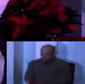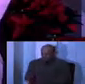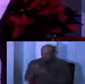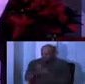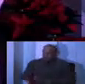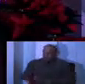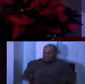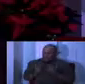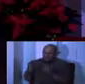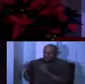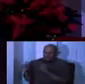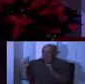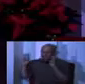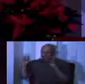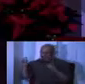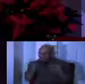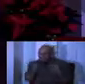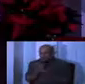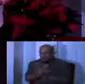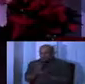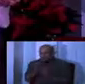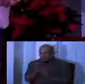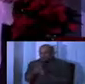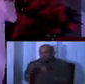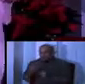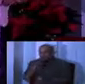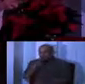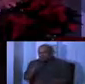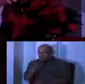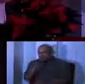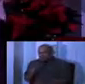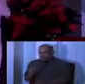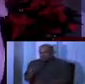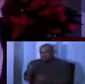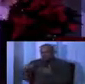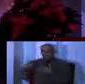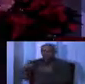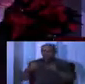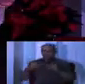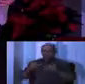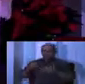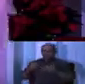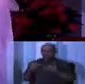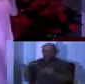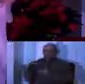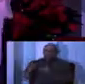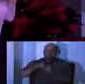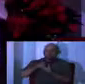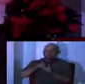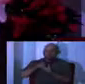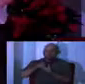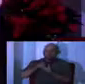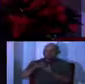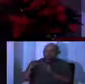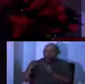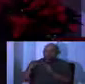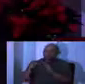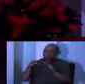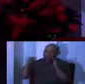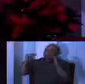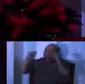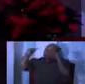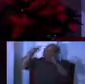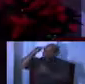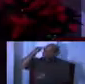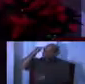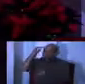that scandalous, loving way so that we may truly be that vibrant and inclusive and progressive community of faith that